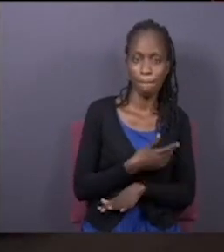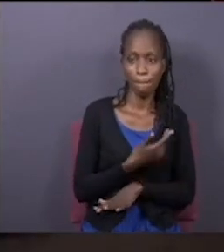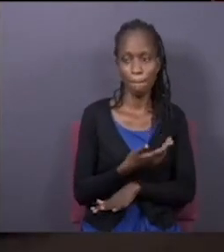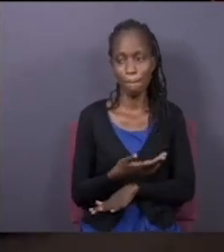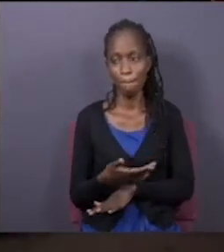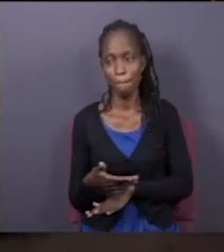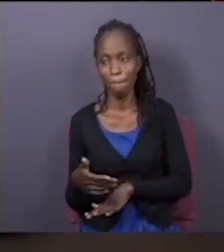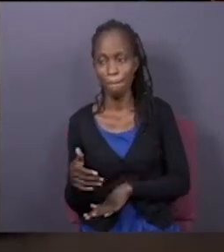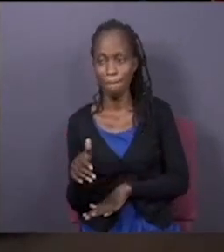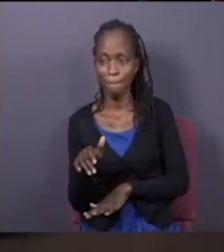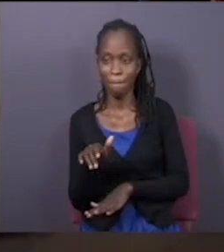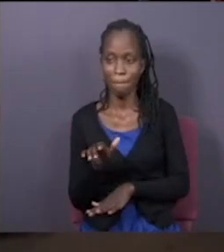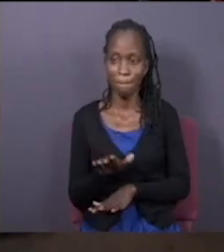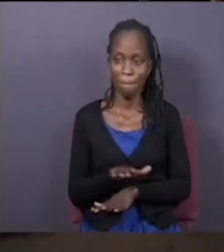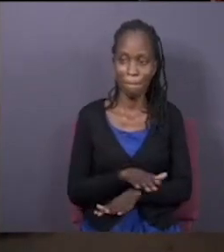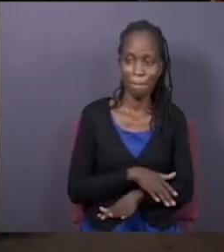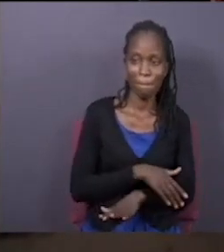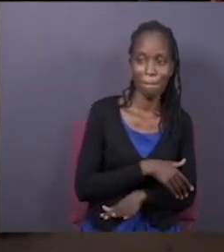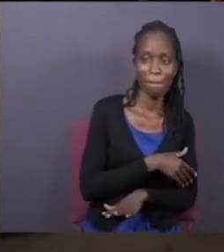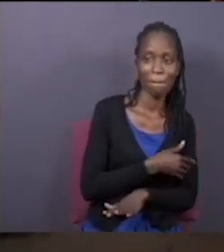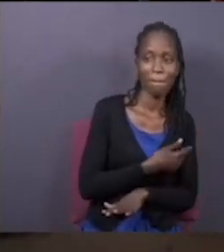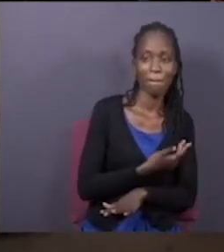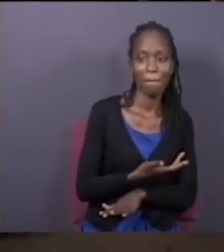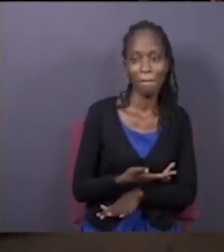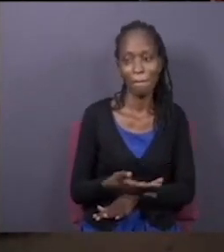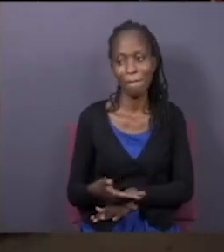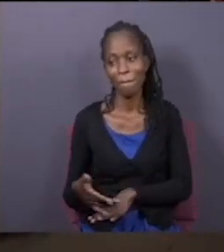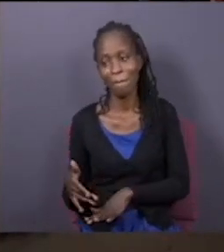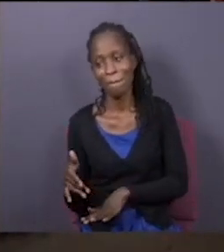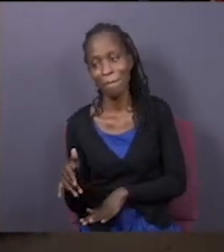Come on, somebody just clap your hands to the Lord in the house today.